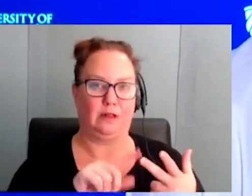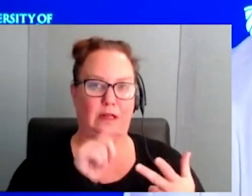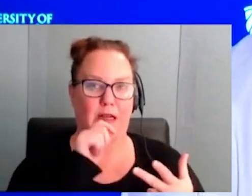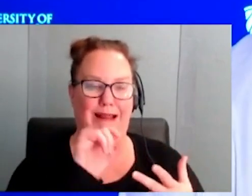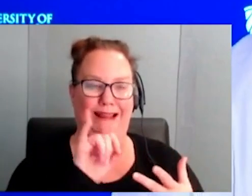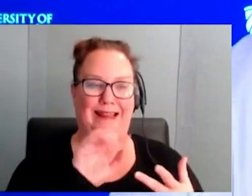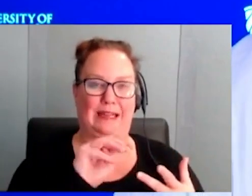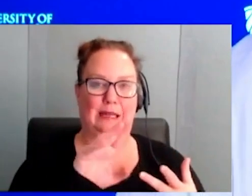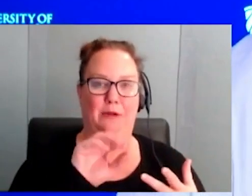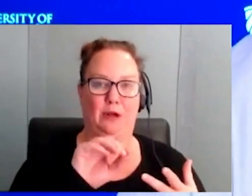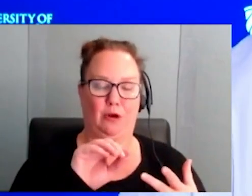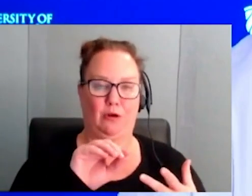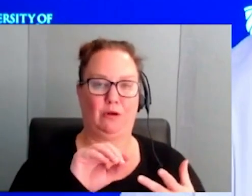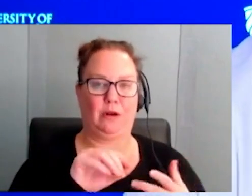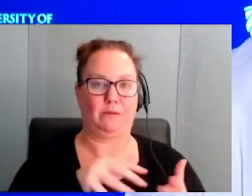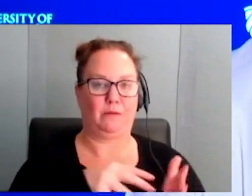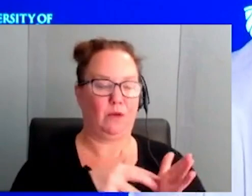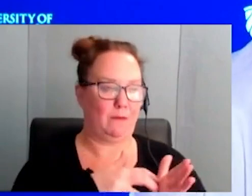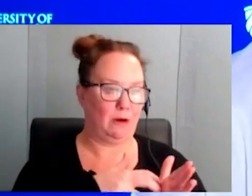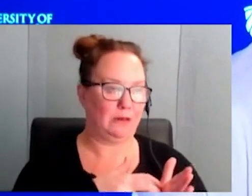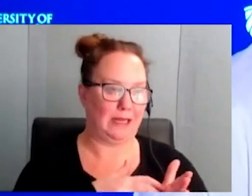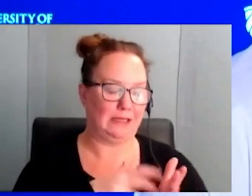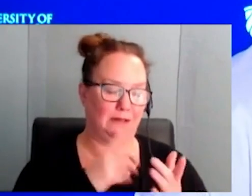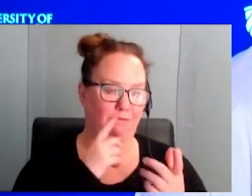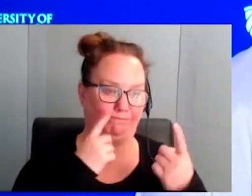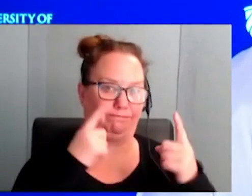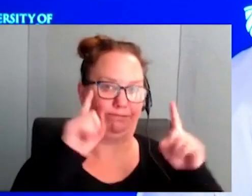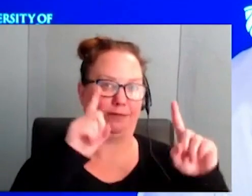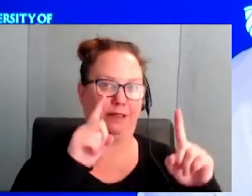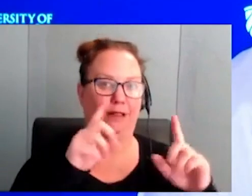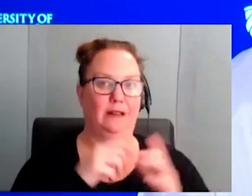non-immunocompromised, it has a significant effect in